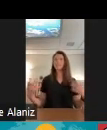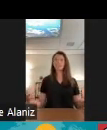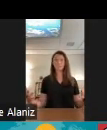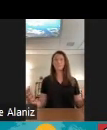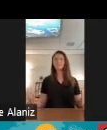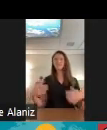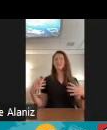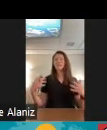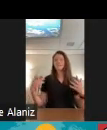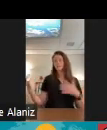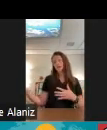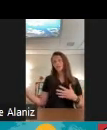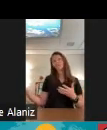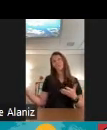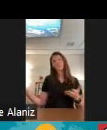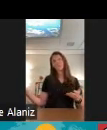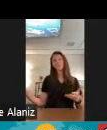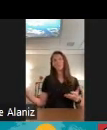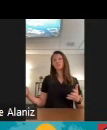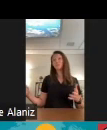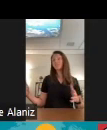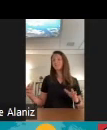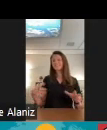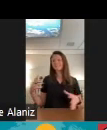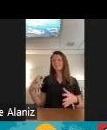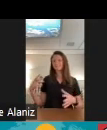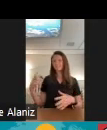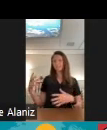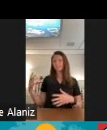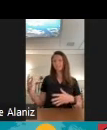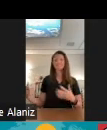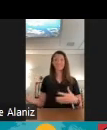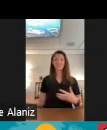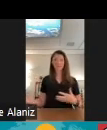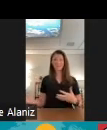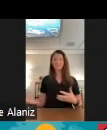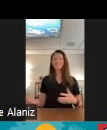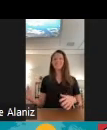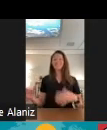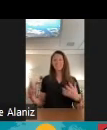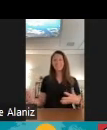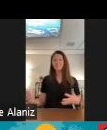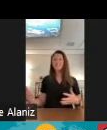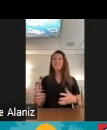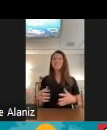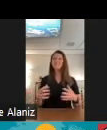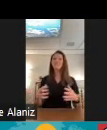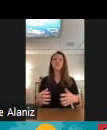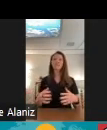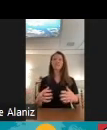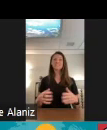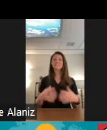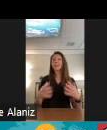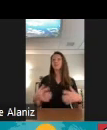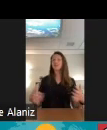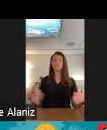everyday life normally. Like for the pediatric one, it's putting together a recipe, cooking something, and we